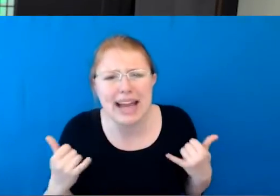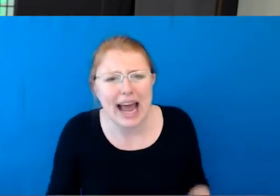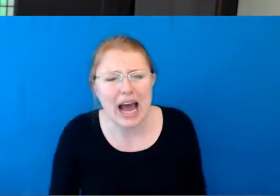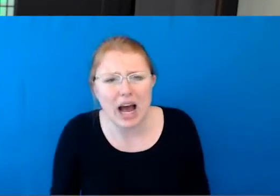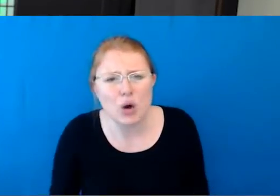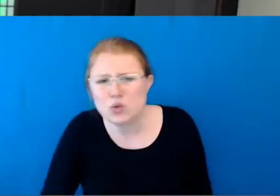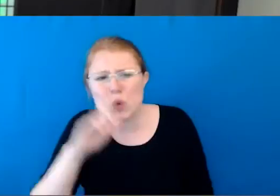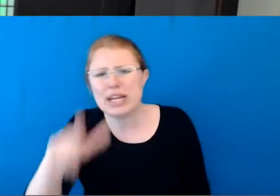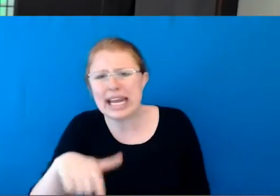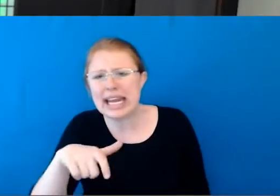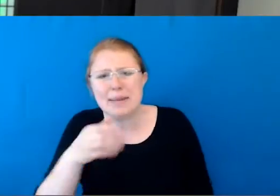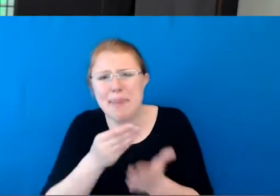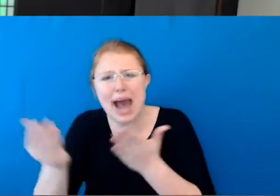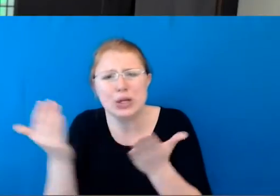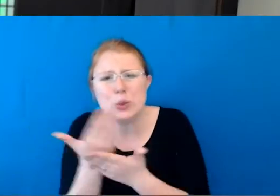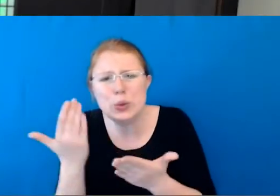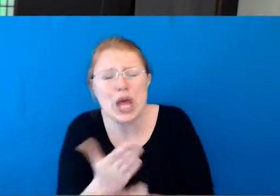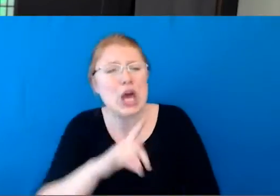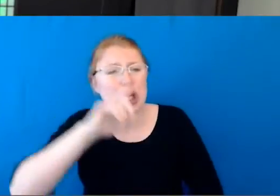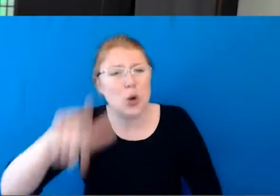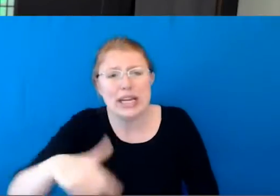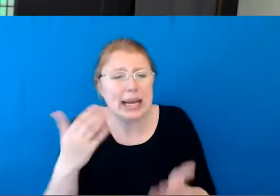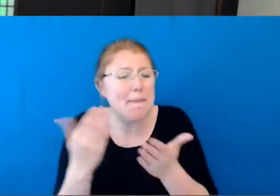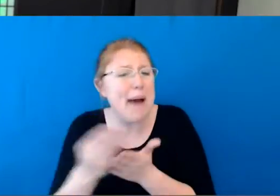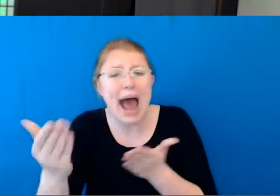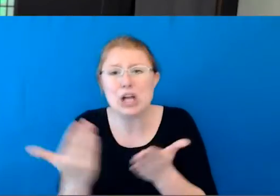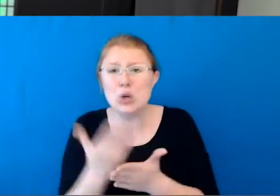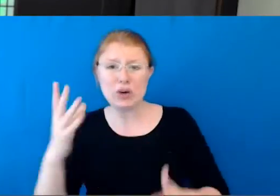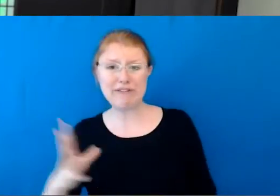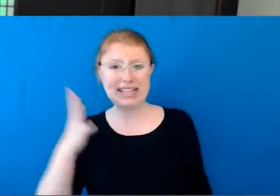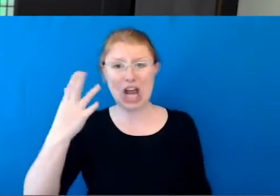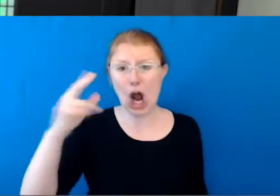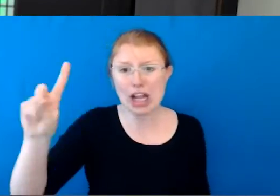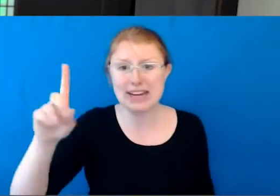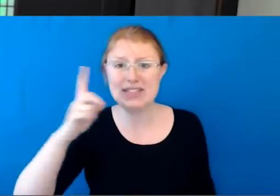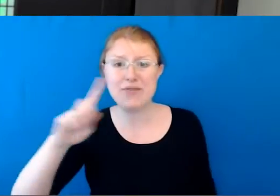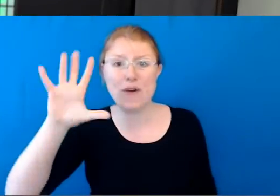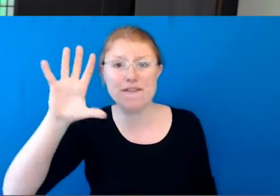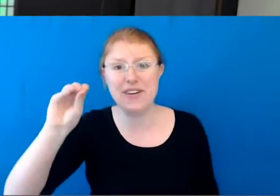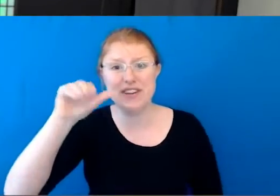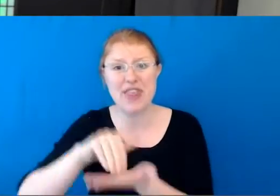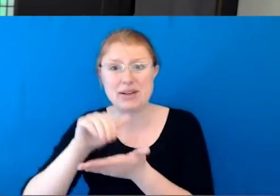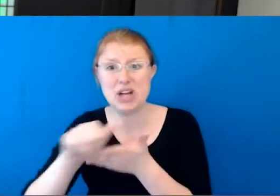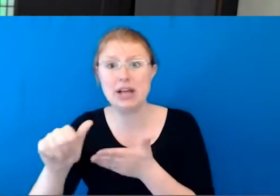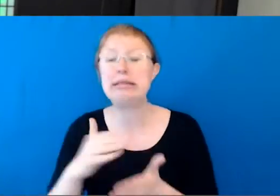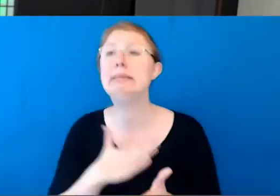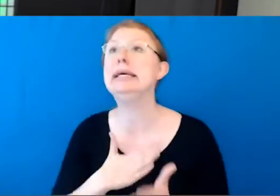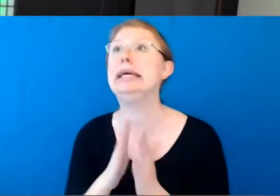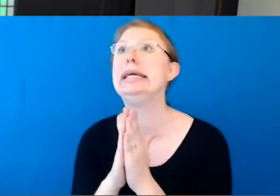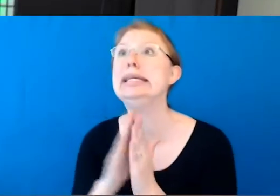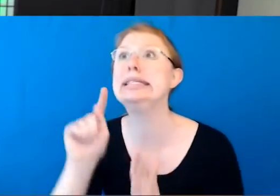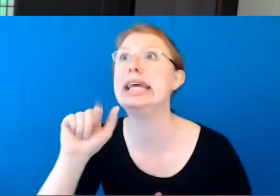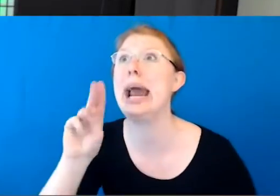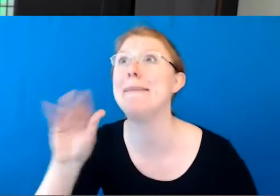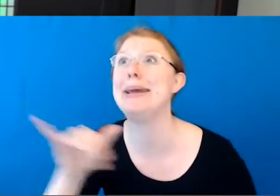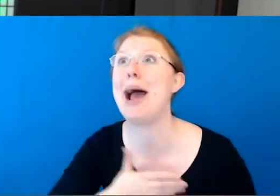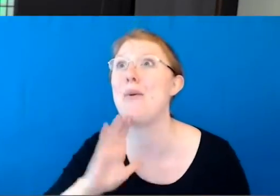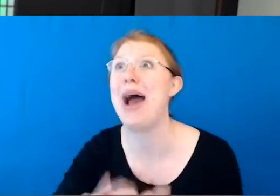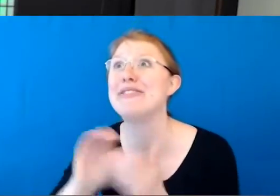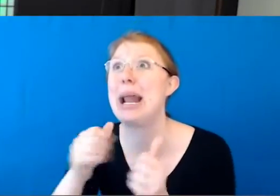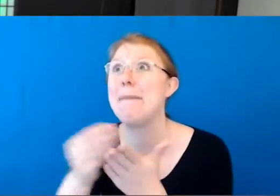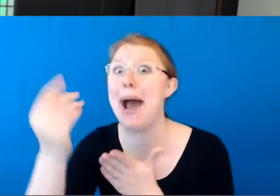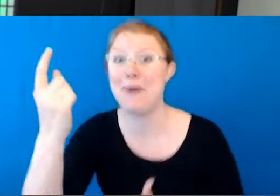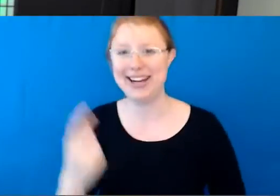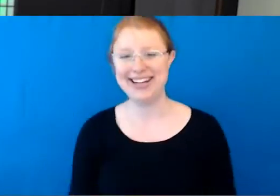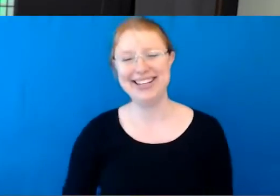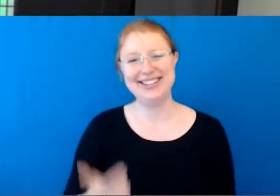she's for you. If she's a woman of God, she might be against you because you don't need to go out and buy a new set of golf clubs right now,